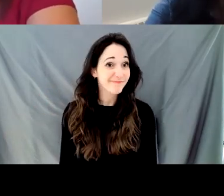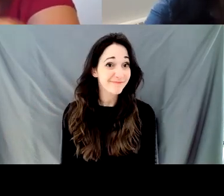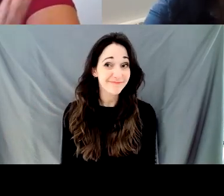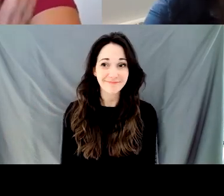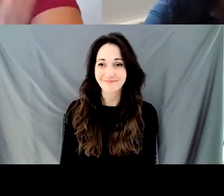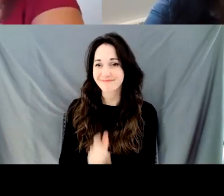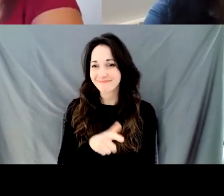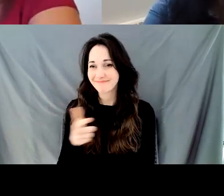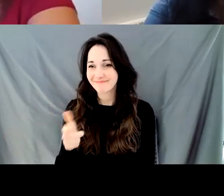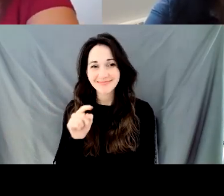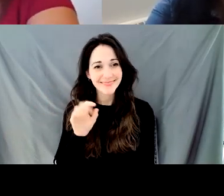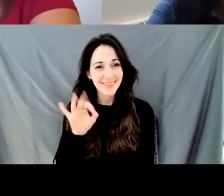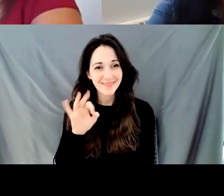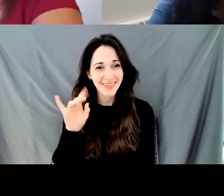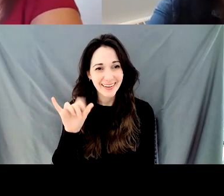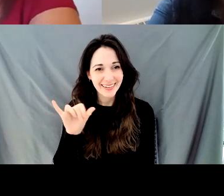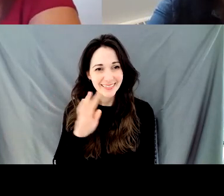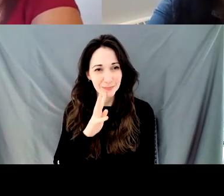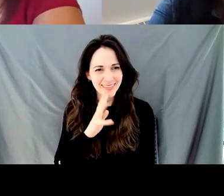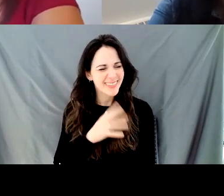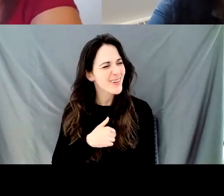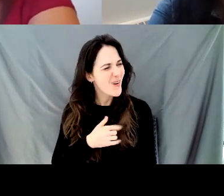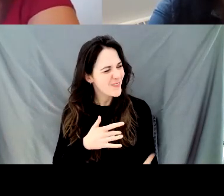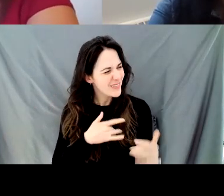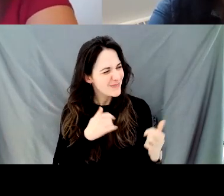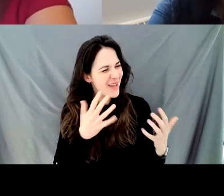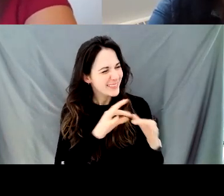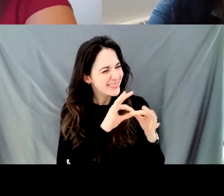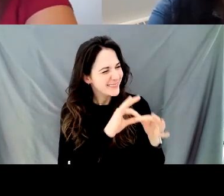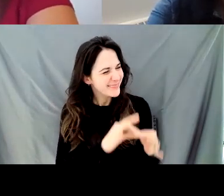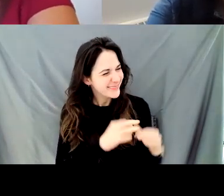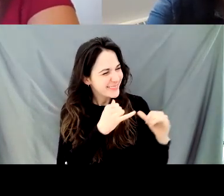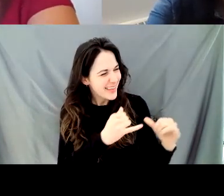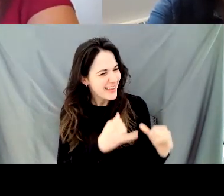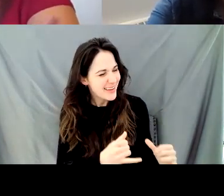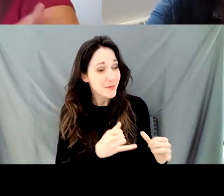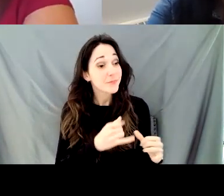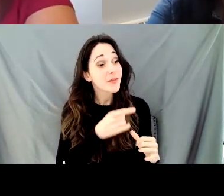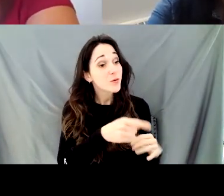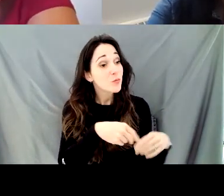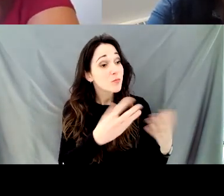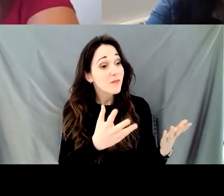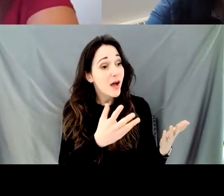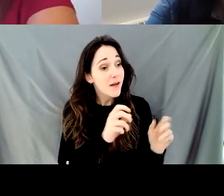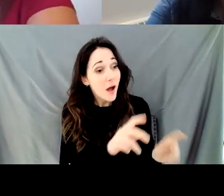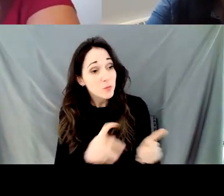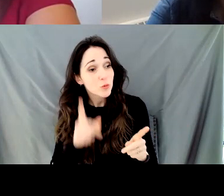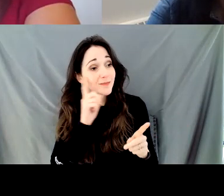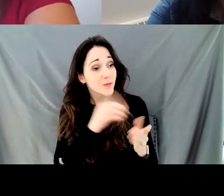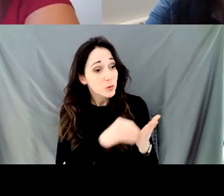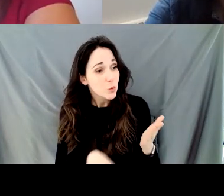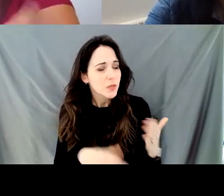I relate a ton to that. And I think, Barbara, the spaces that you're creating for students are the spaces that I seeked out as a